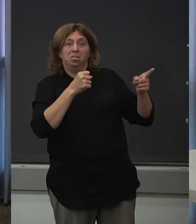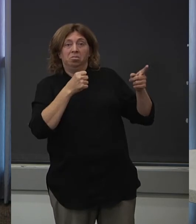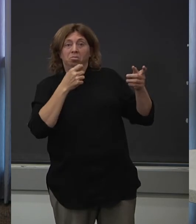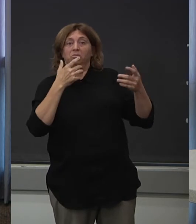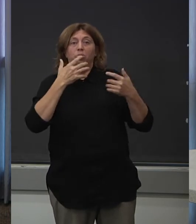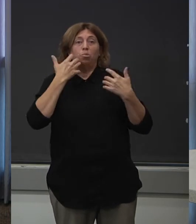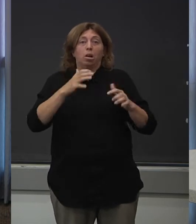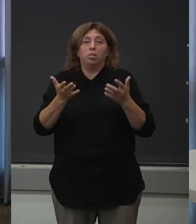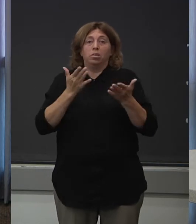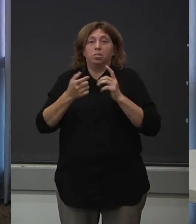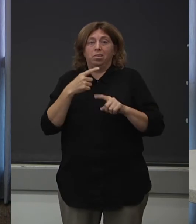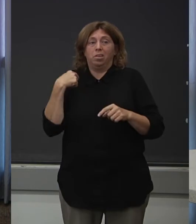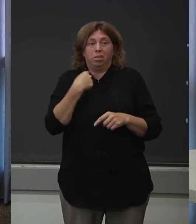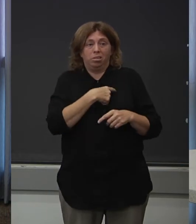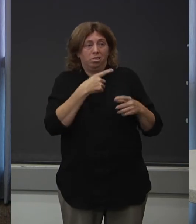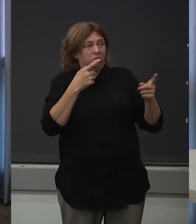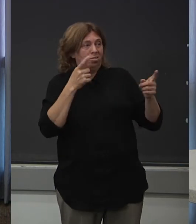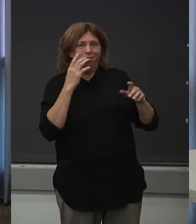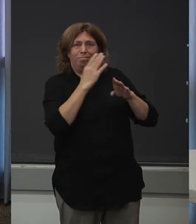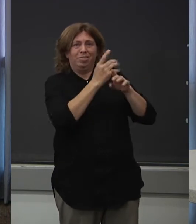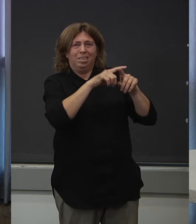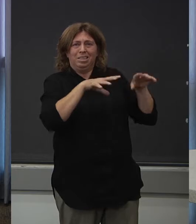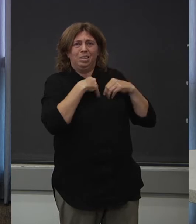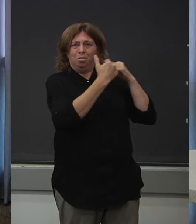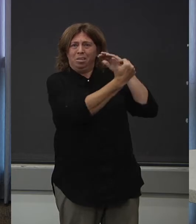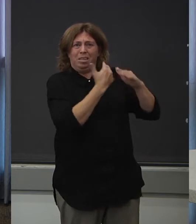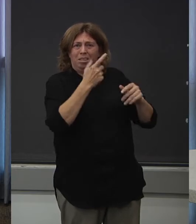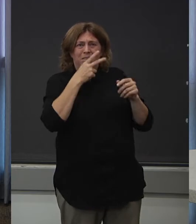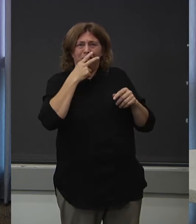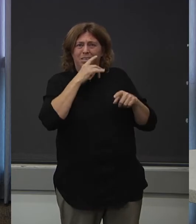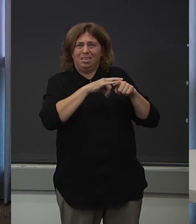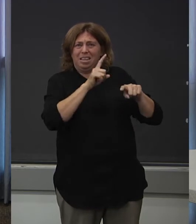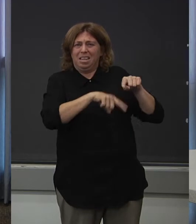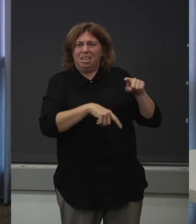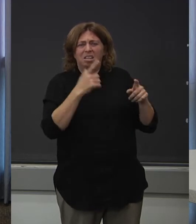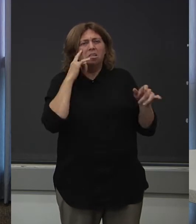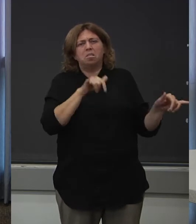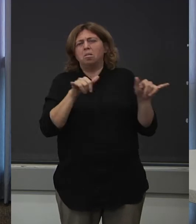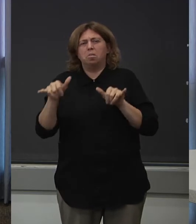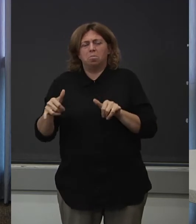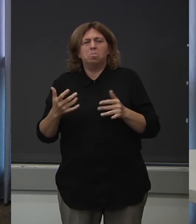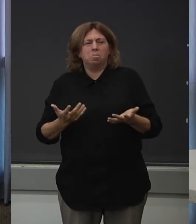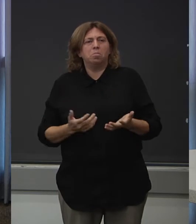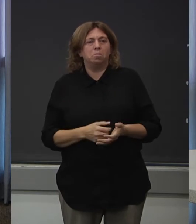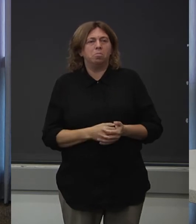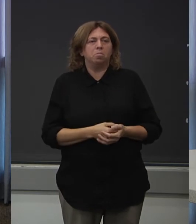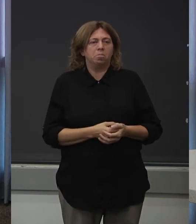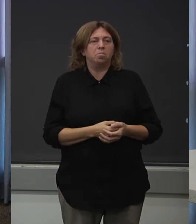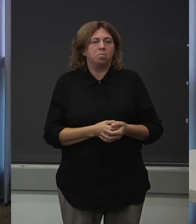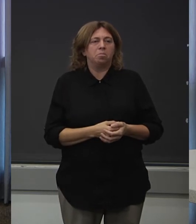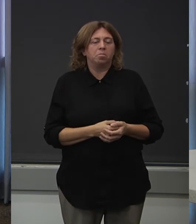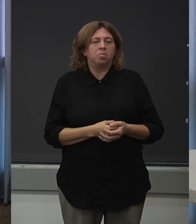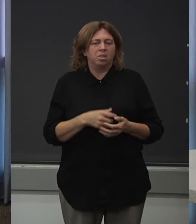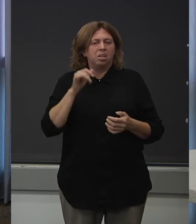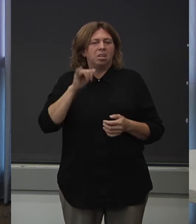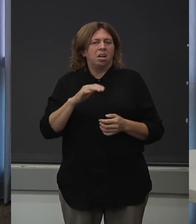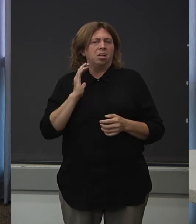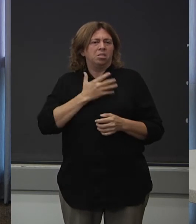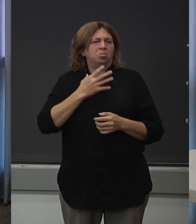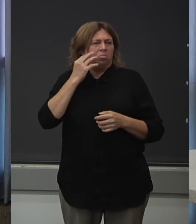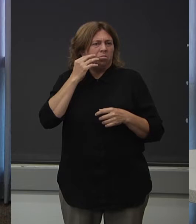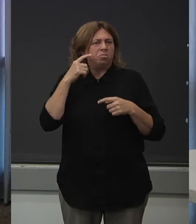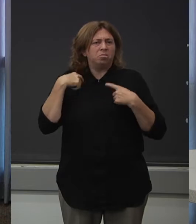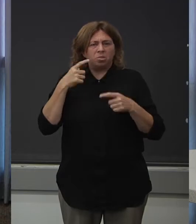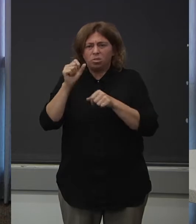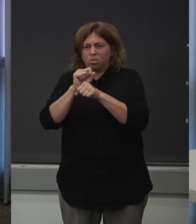would when it comes to trespass issues. It's been our experience throughout this that employers and businesses in Oregon